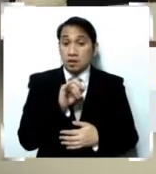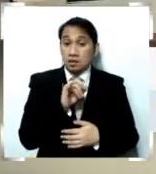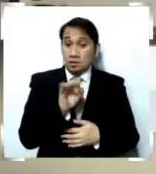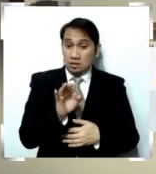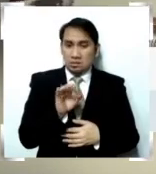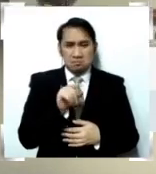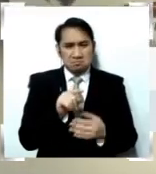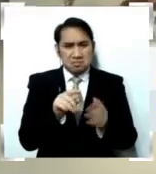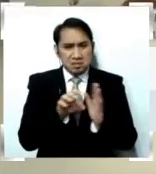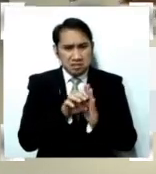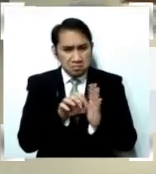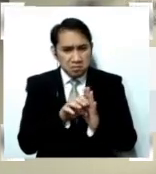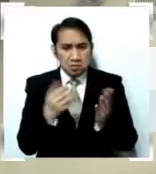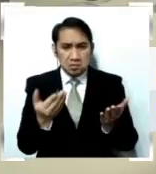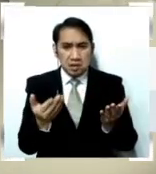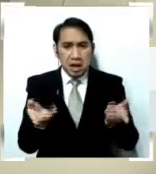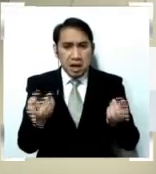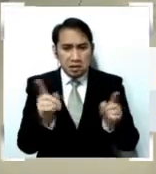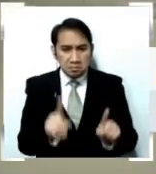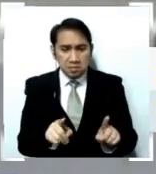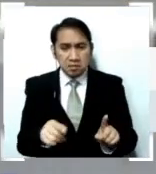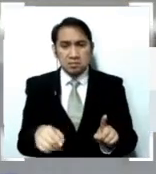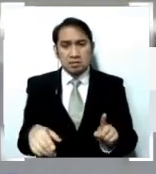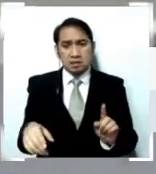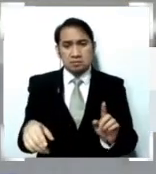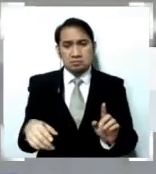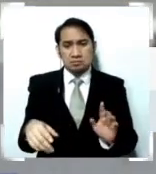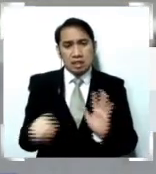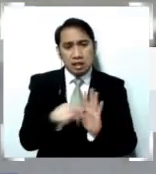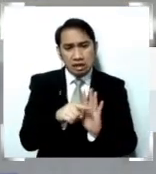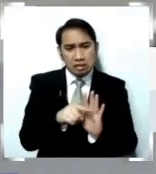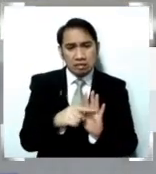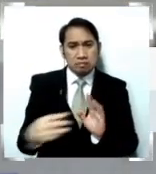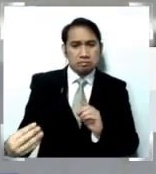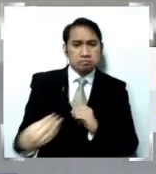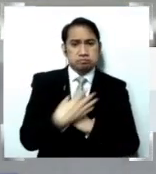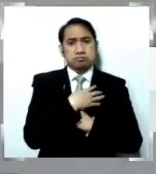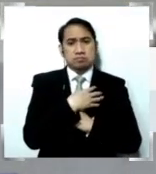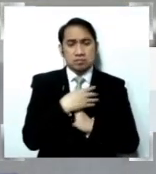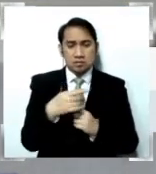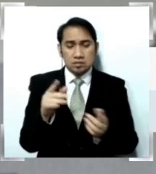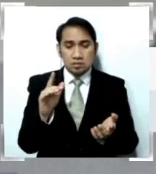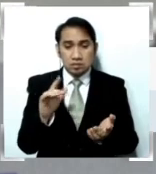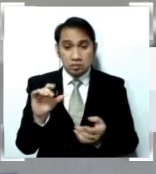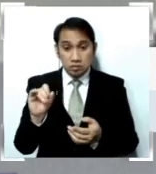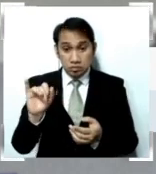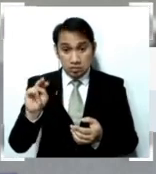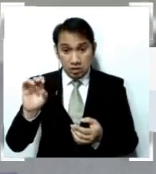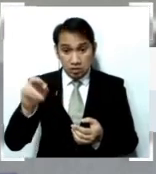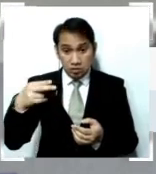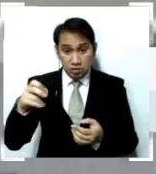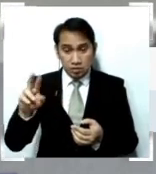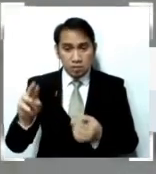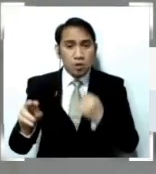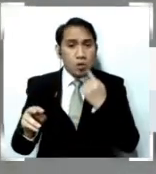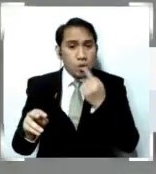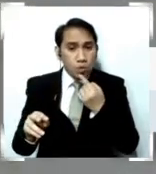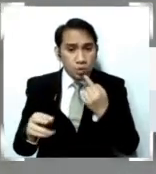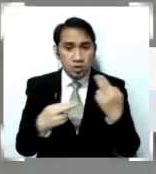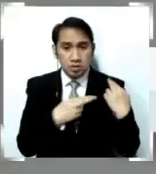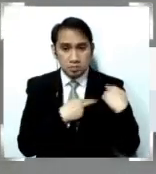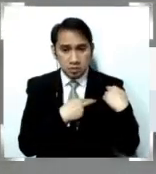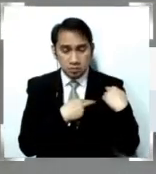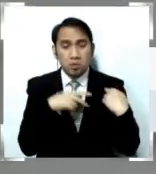Duterte? Dahil for compassionate special permit ang Sinopharm vaccine, ayon sa FDA, ang mananagot ay yung humingi ng permit.